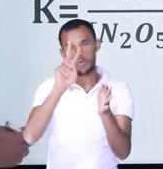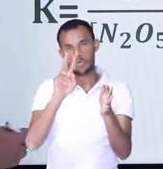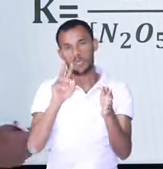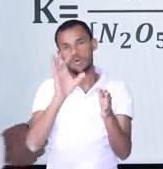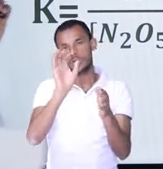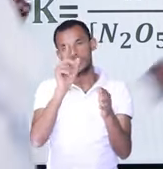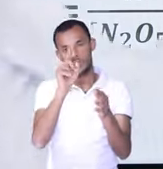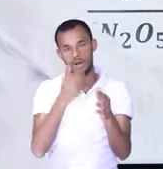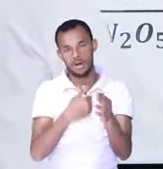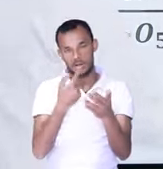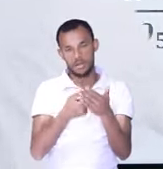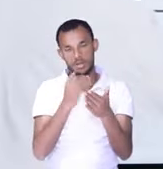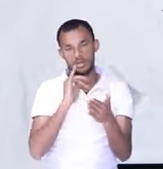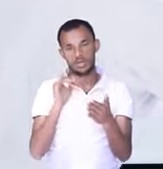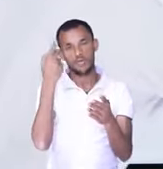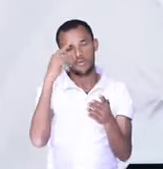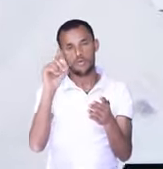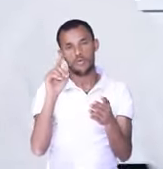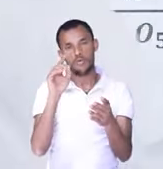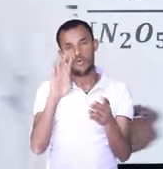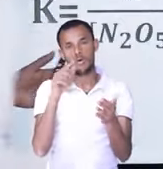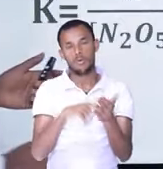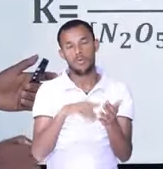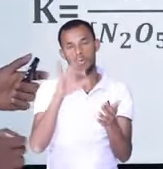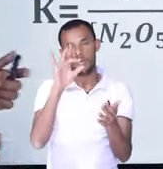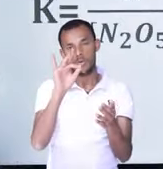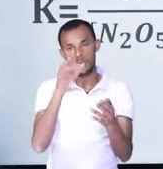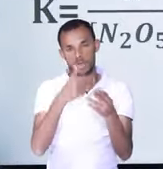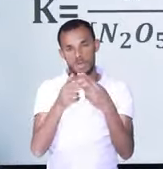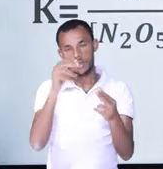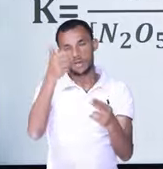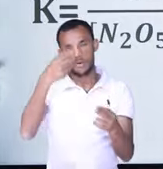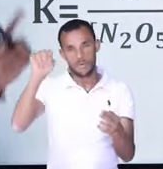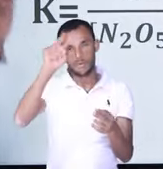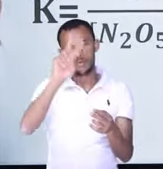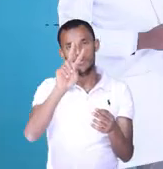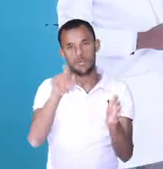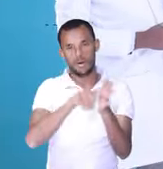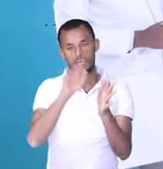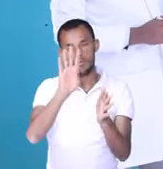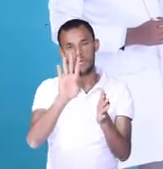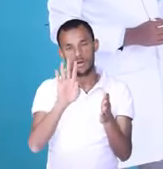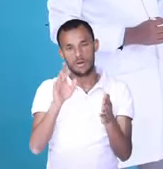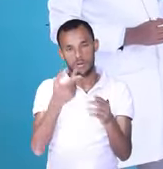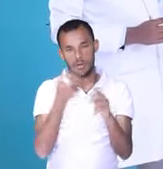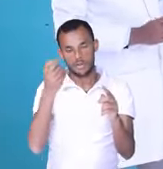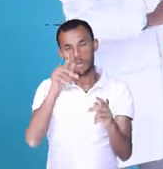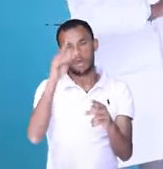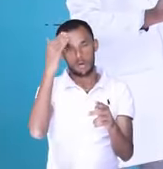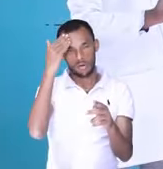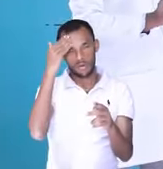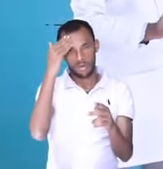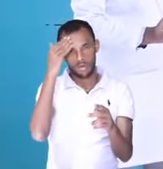1. This is 4.8 times 10 raised to minus 4. Because already K is constant.